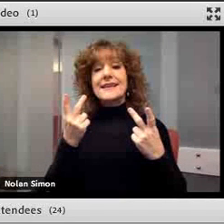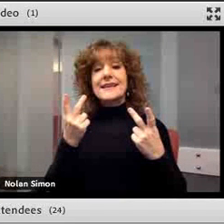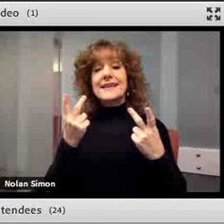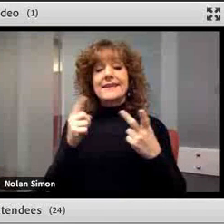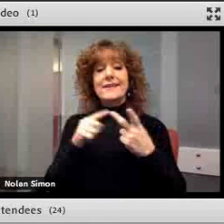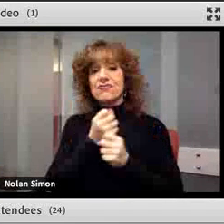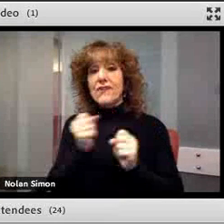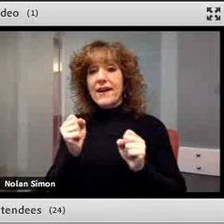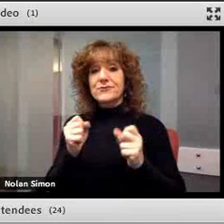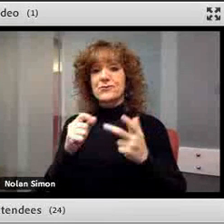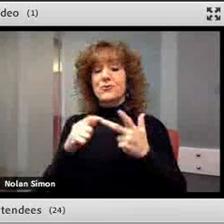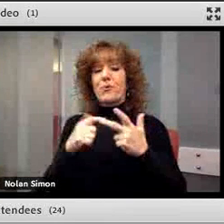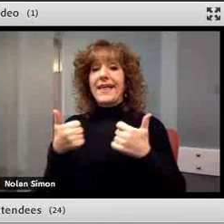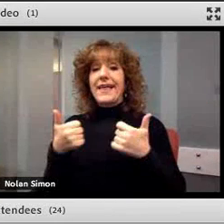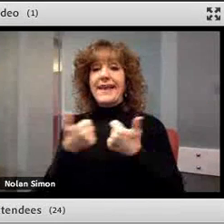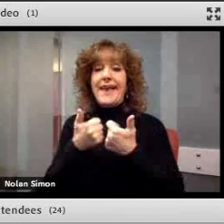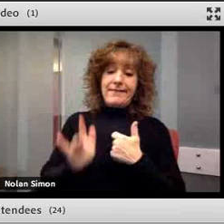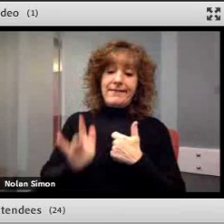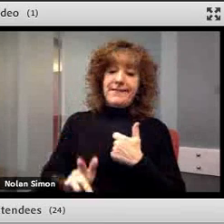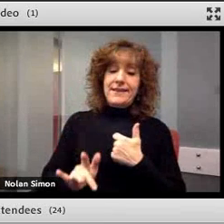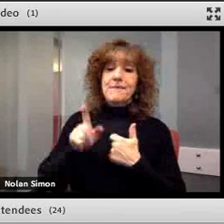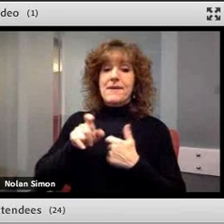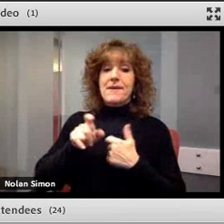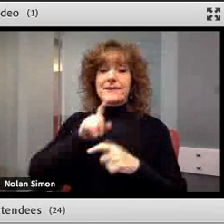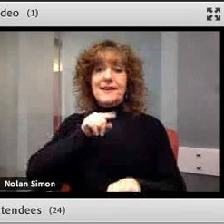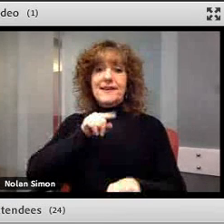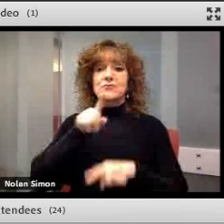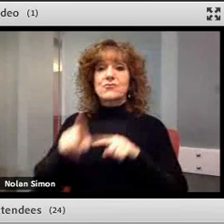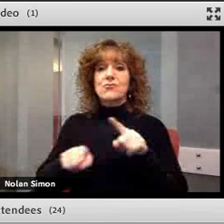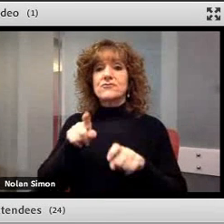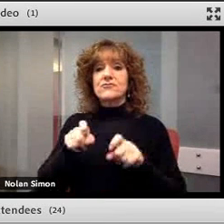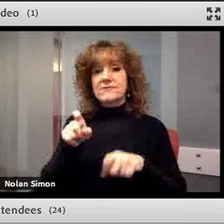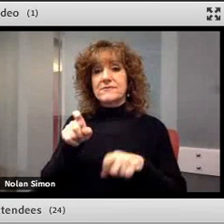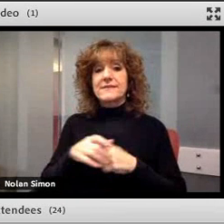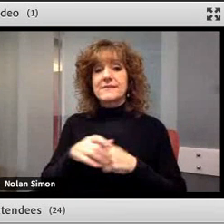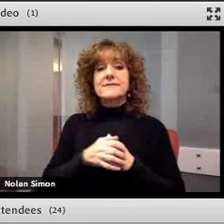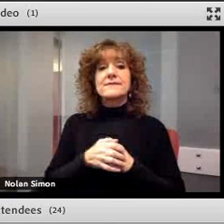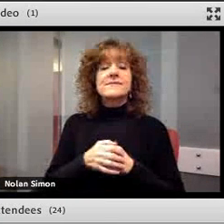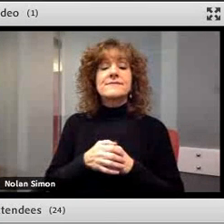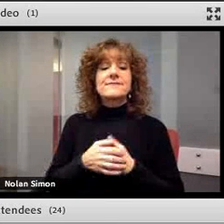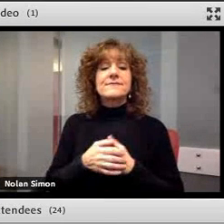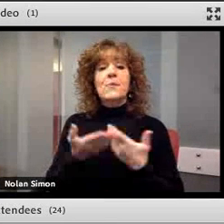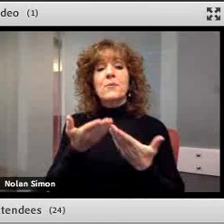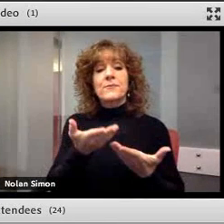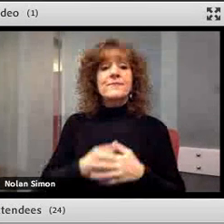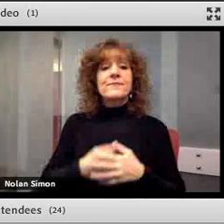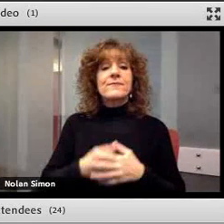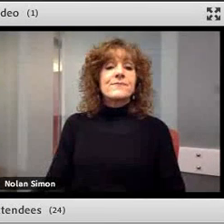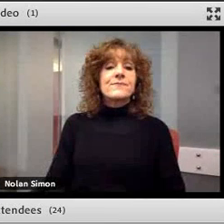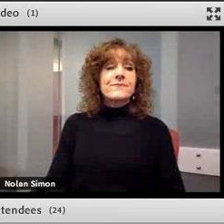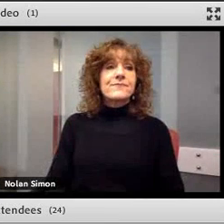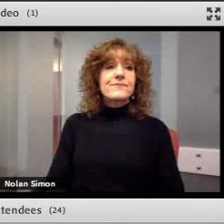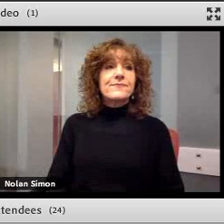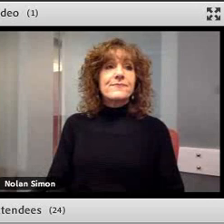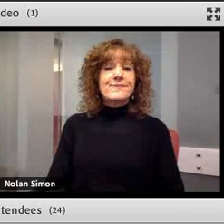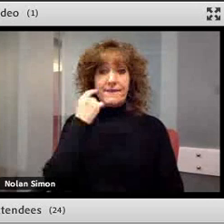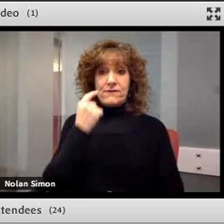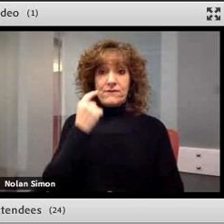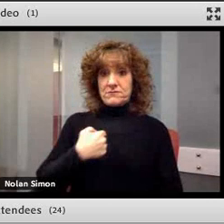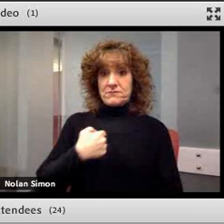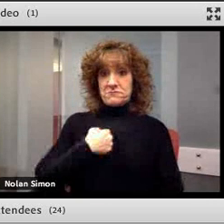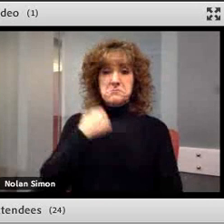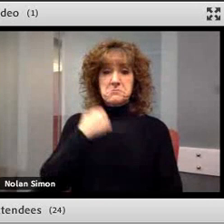game, then I click and I have to answer a question. So here, so if I'm